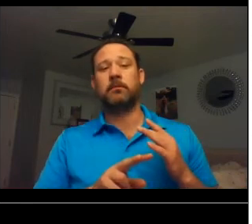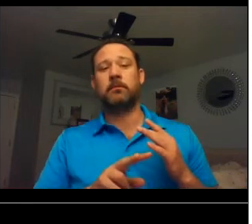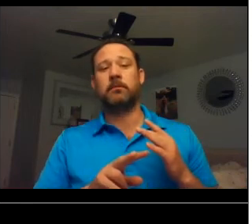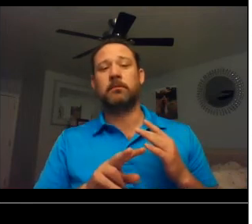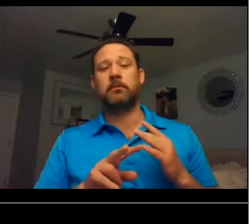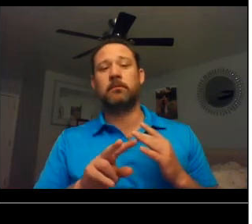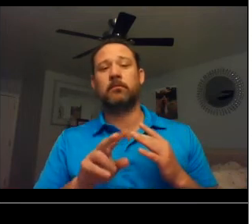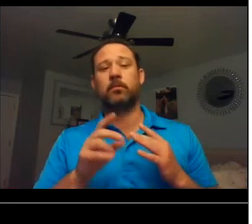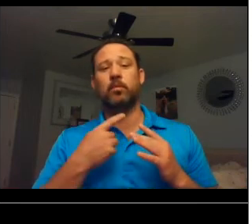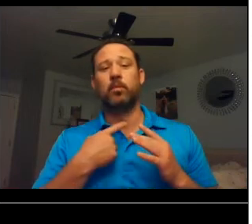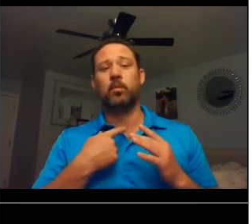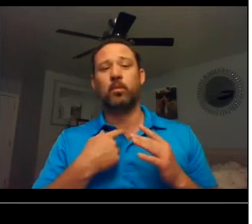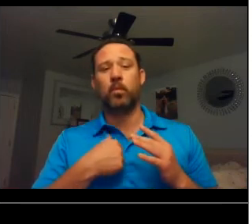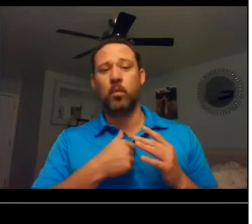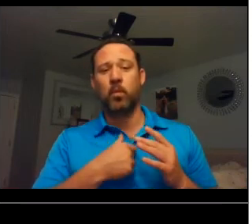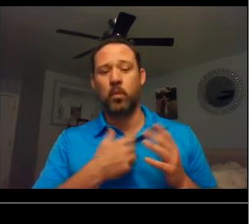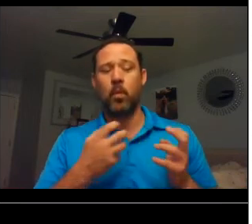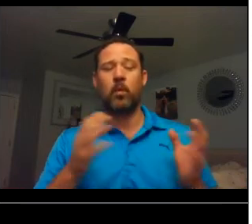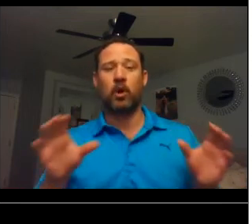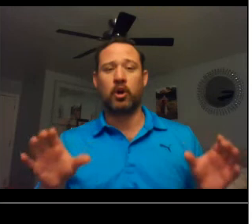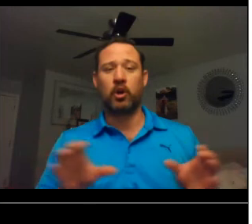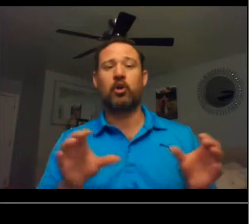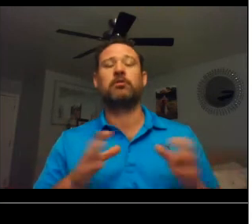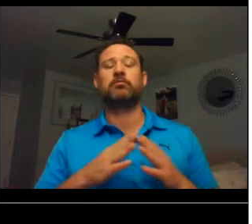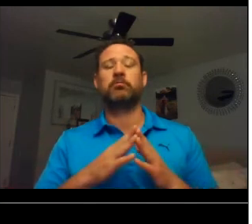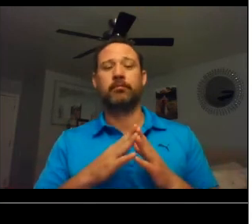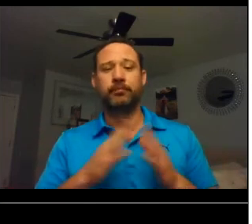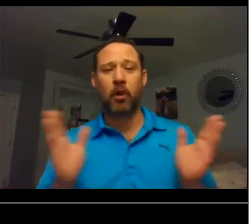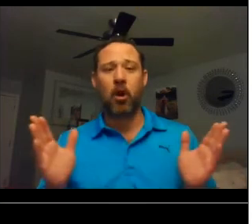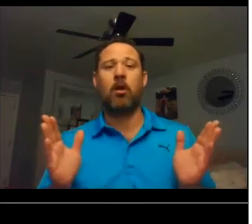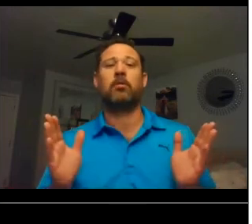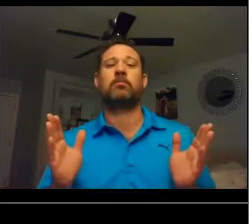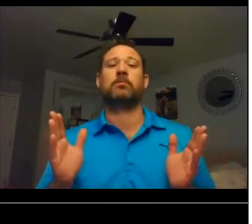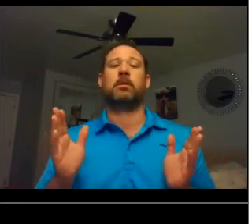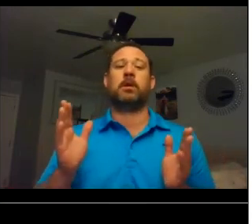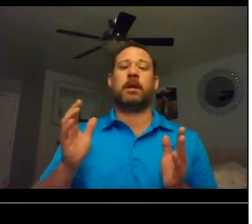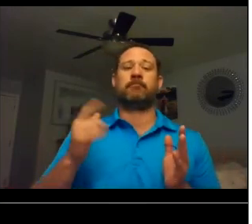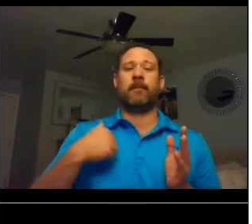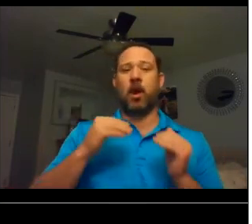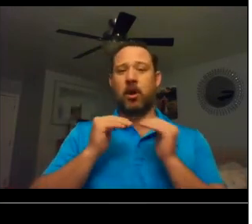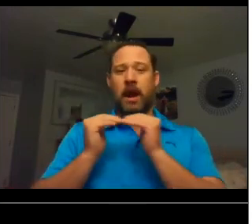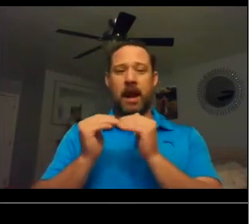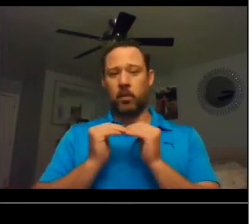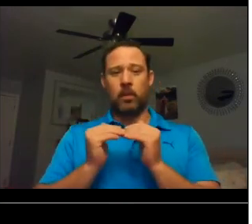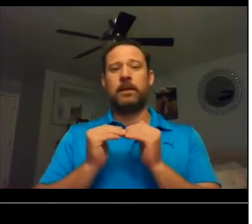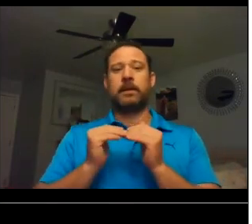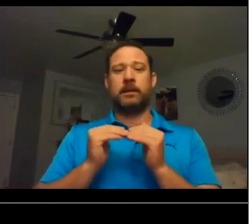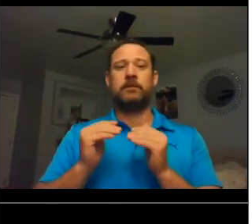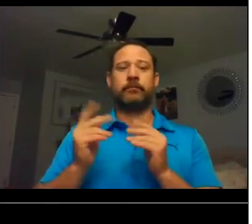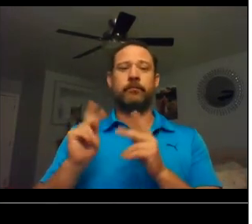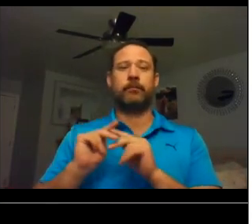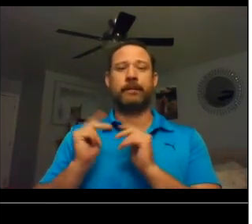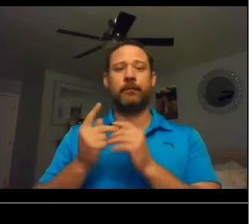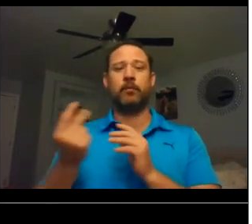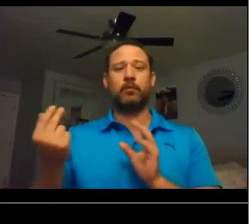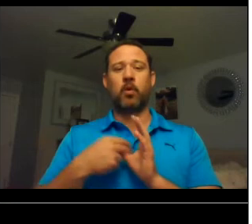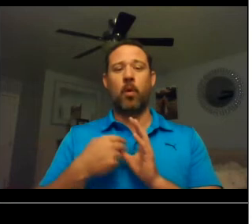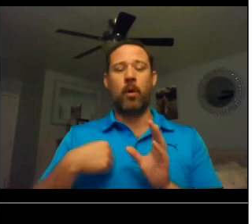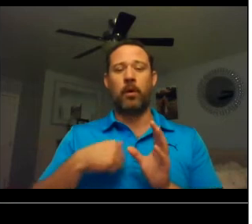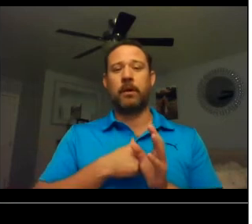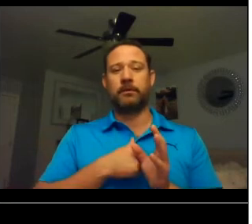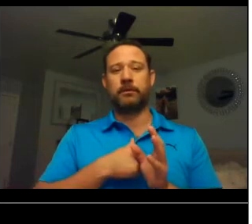seeking to encourage a broad segment of our equity champions to join us, that we're going to